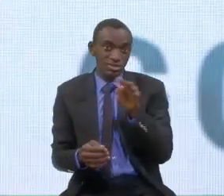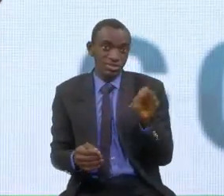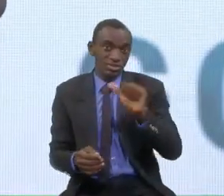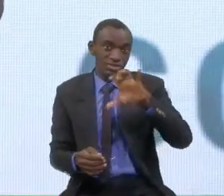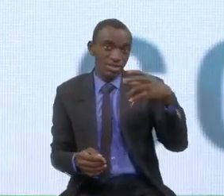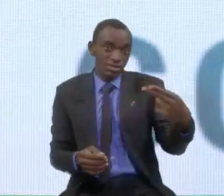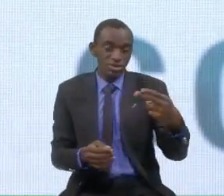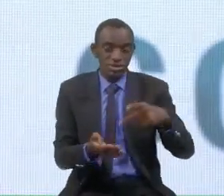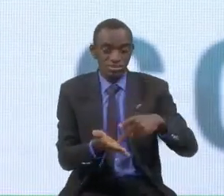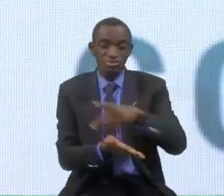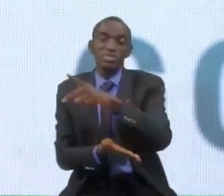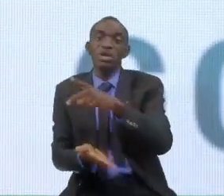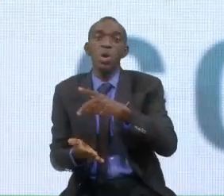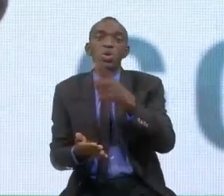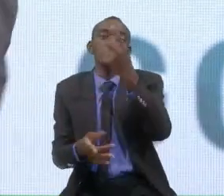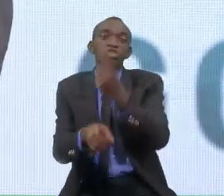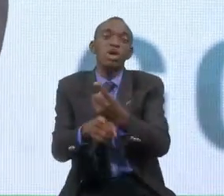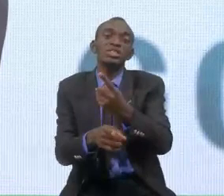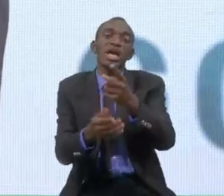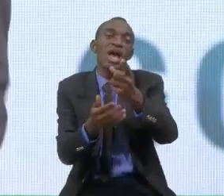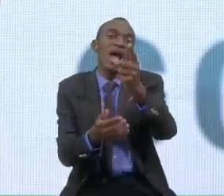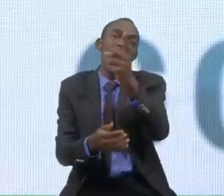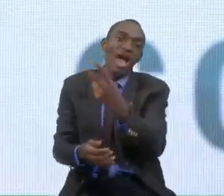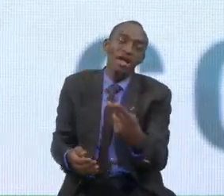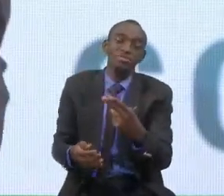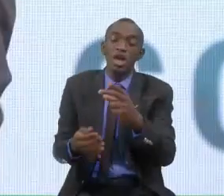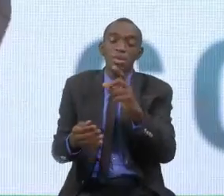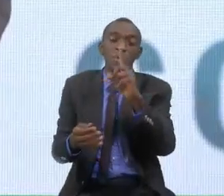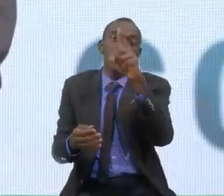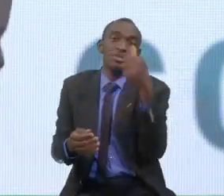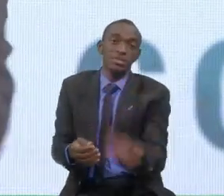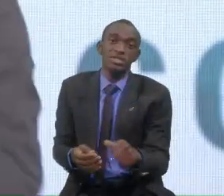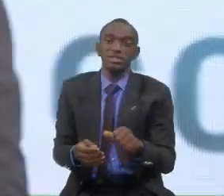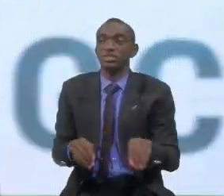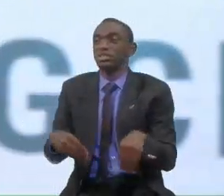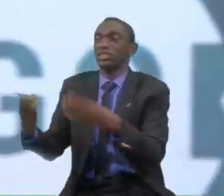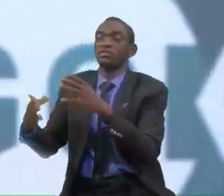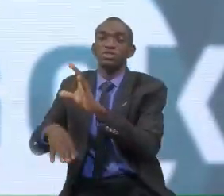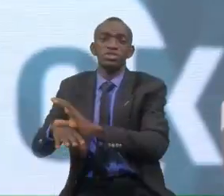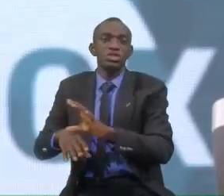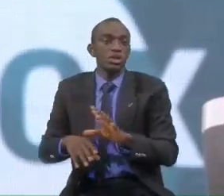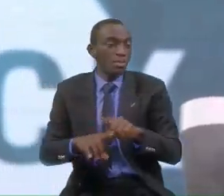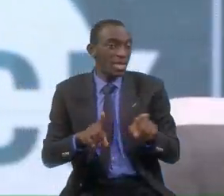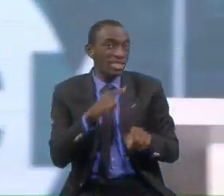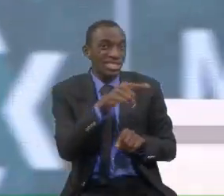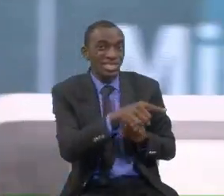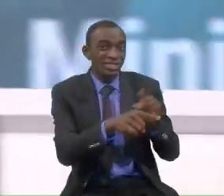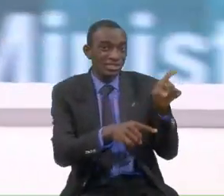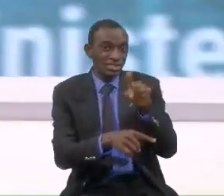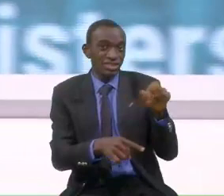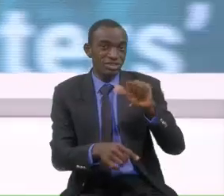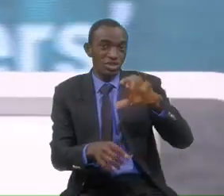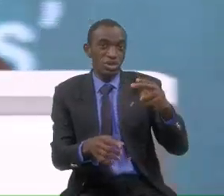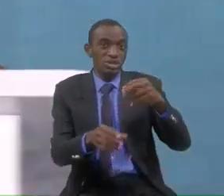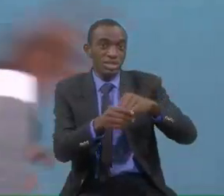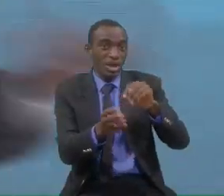have 5/10. I give not to the church, I give to the poor. And if I have